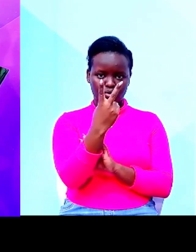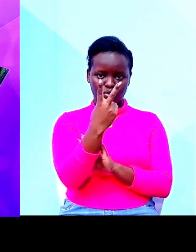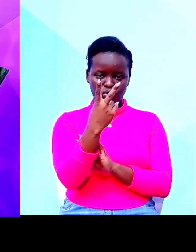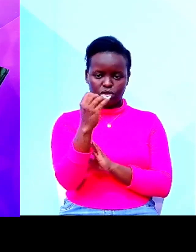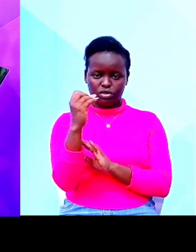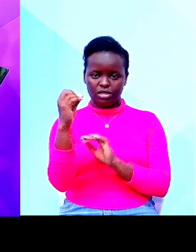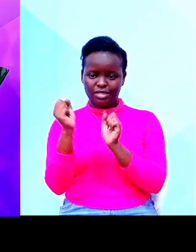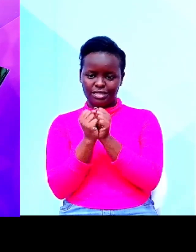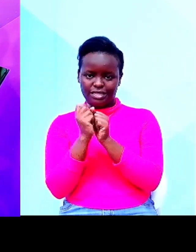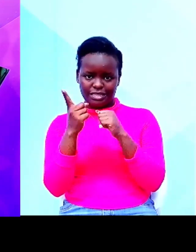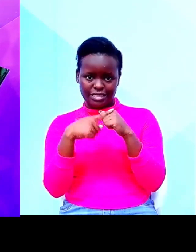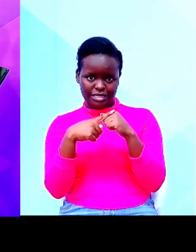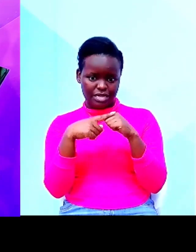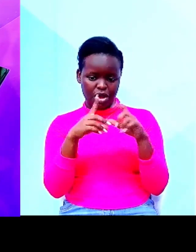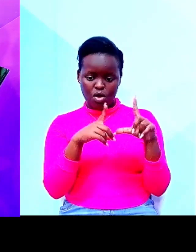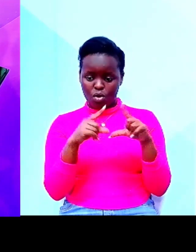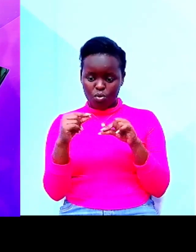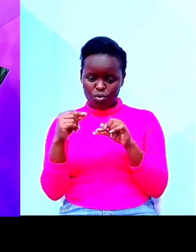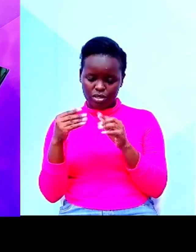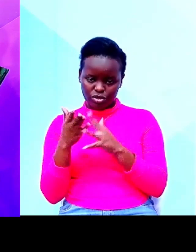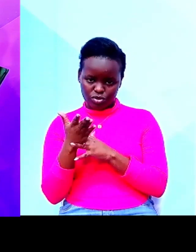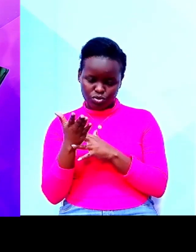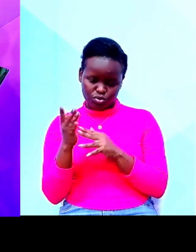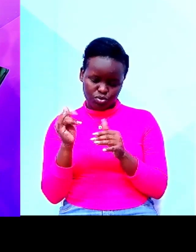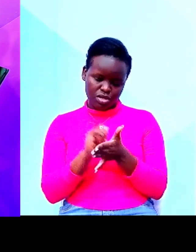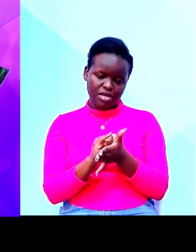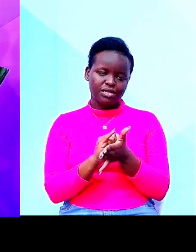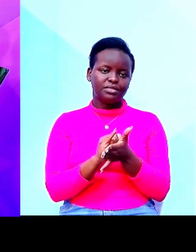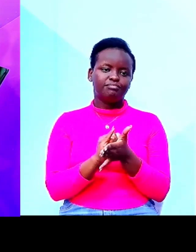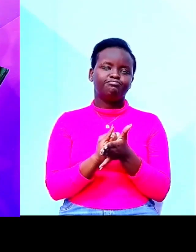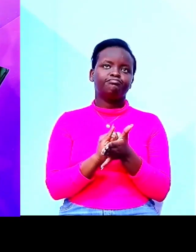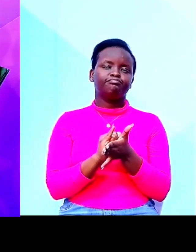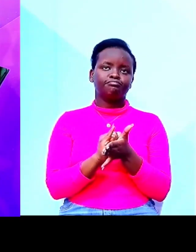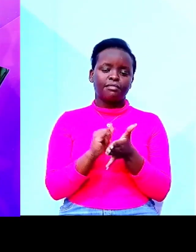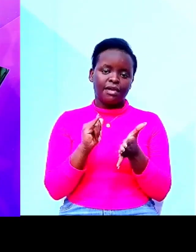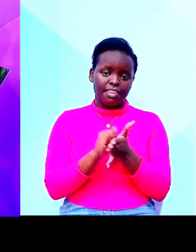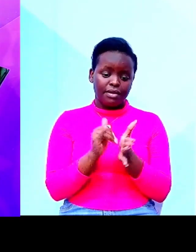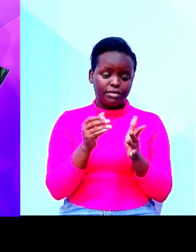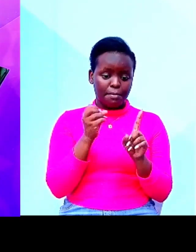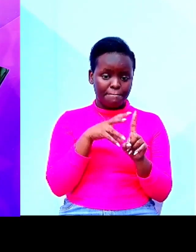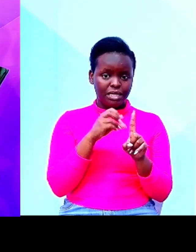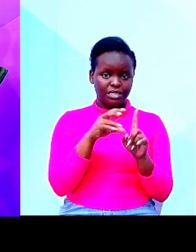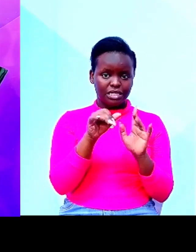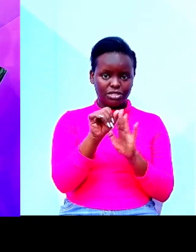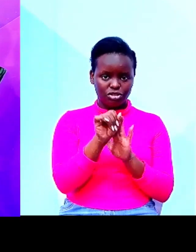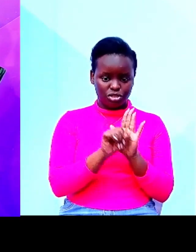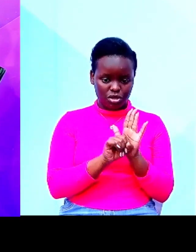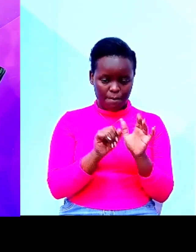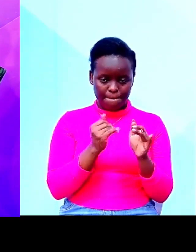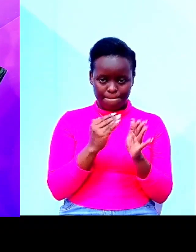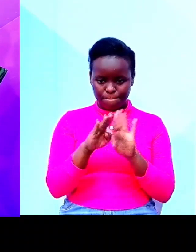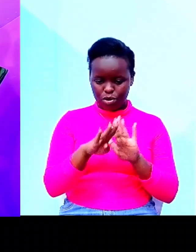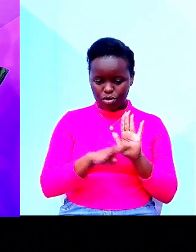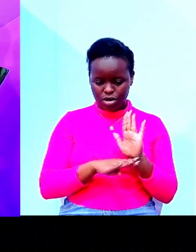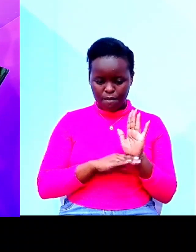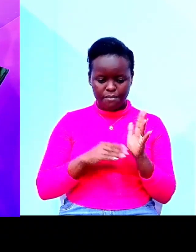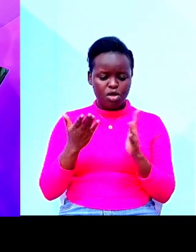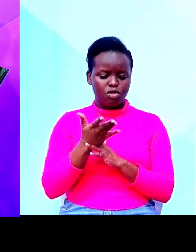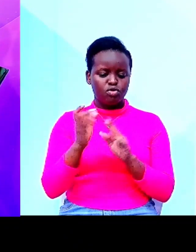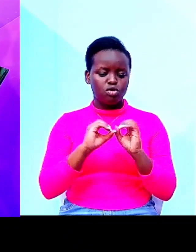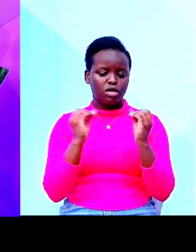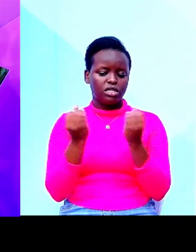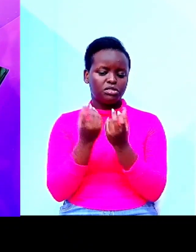2016, that is when I went through that mentorship program. through an organization